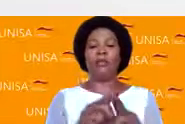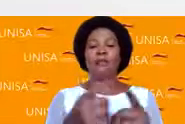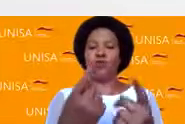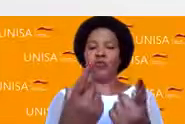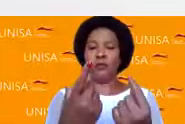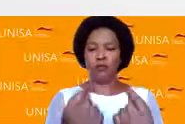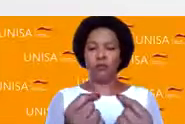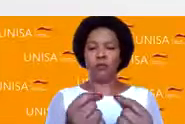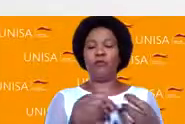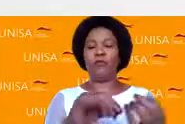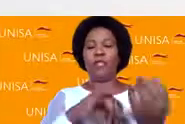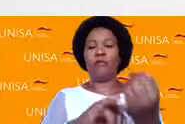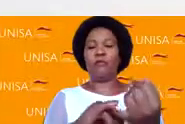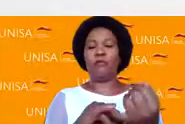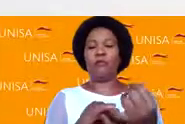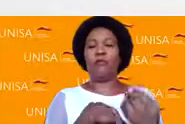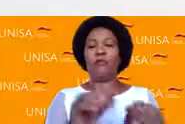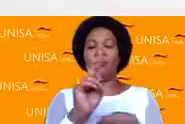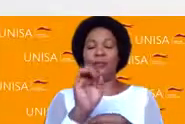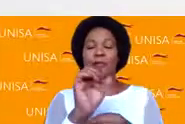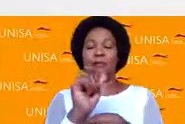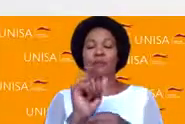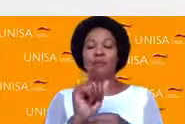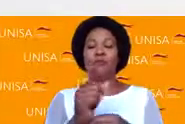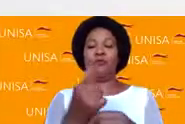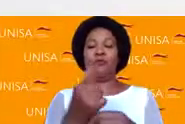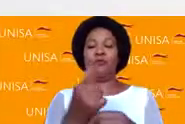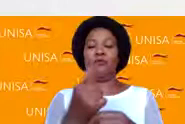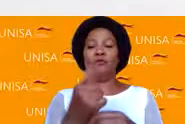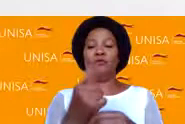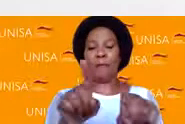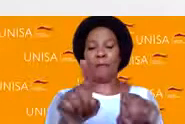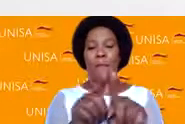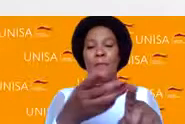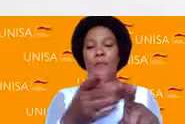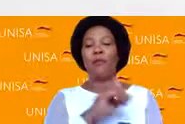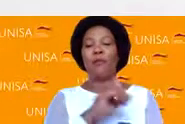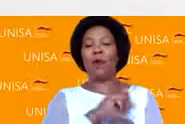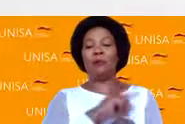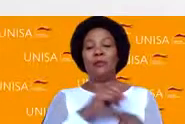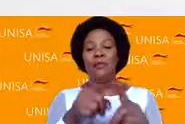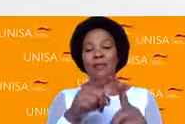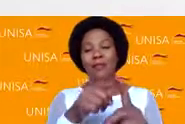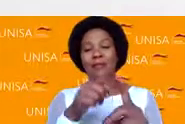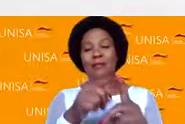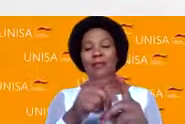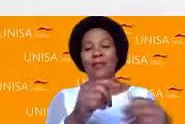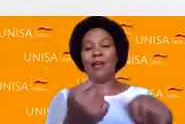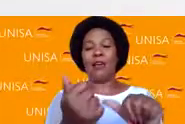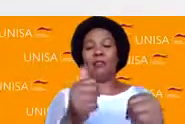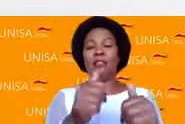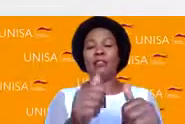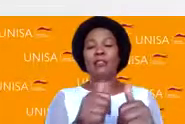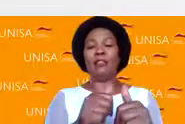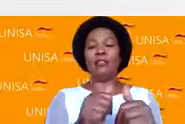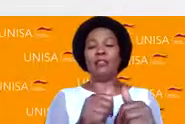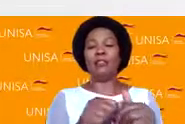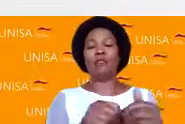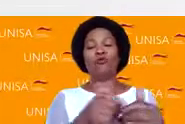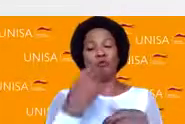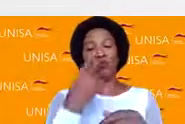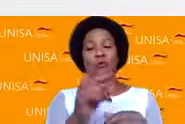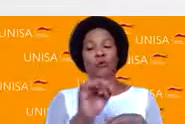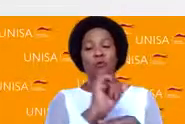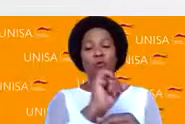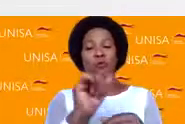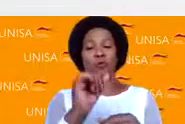modules or with UNISA, because this is actually verified account against the account information. So